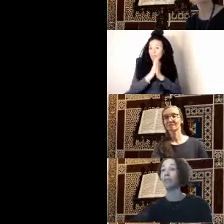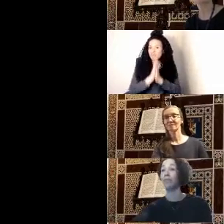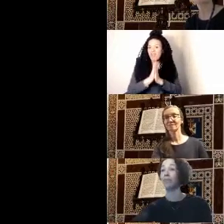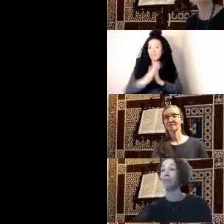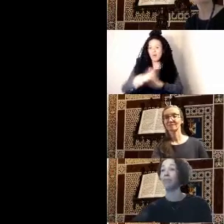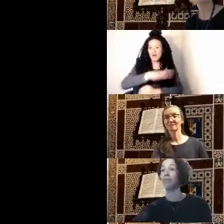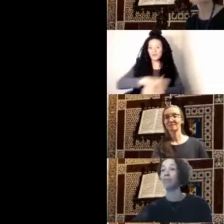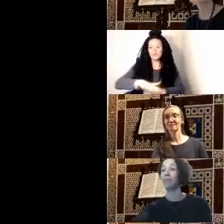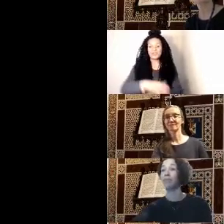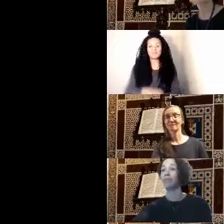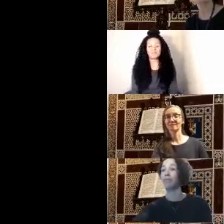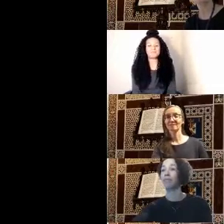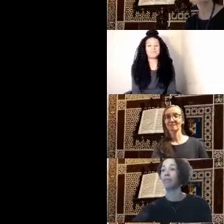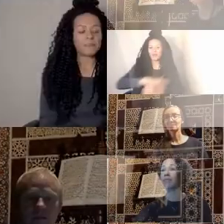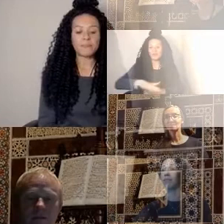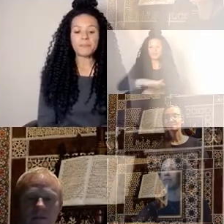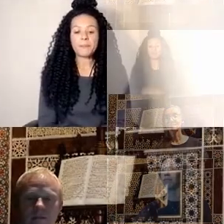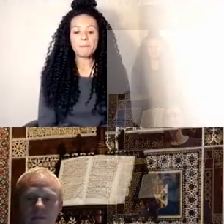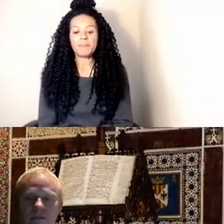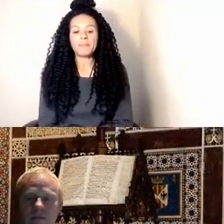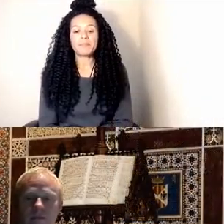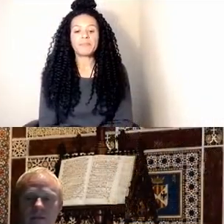just pray for her country.